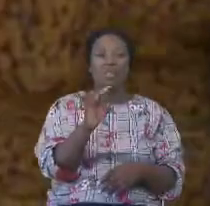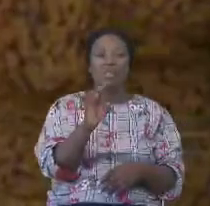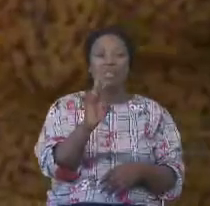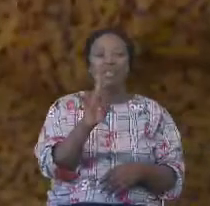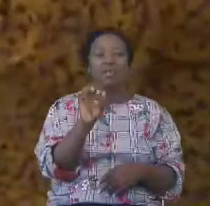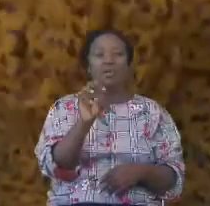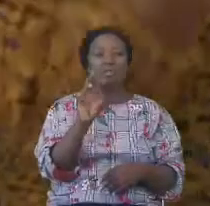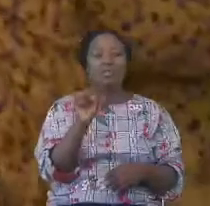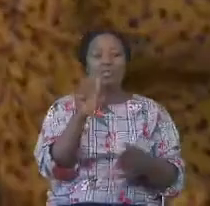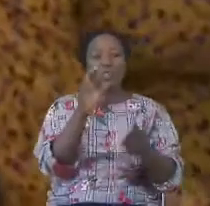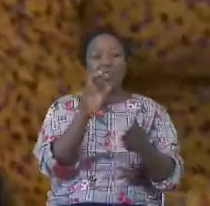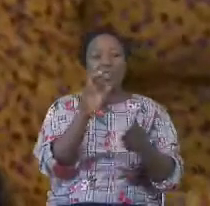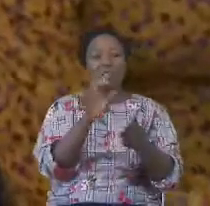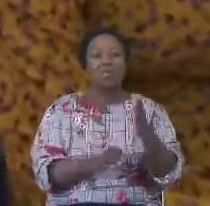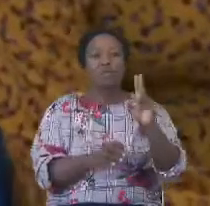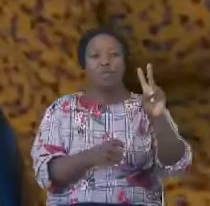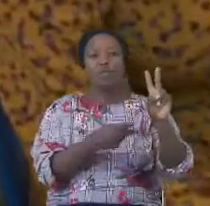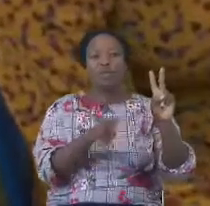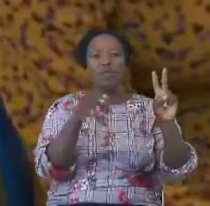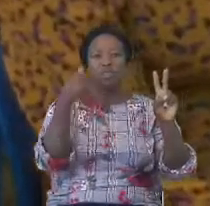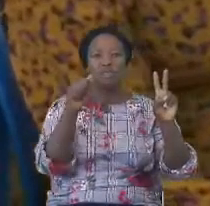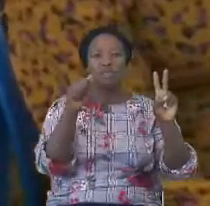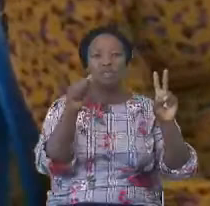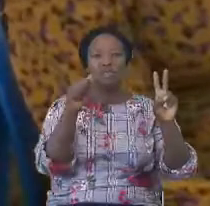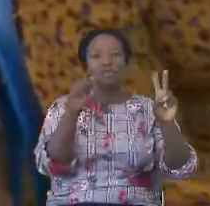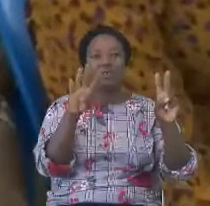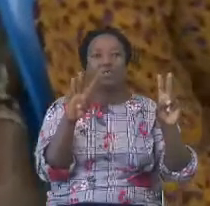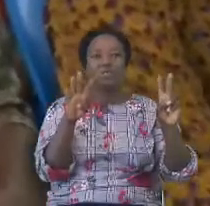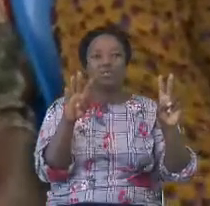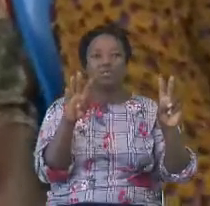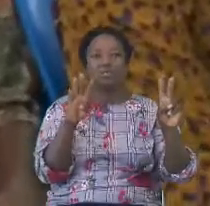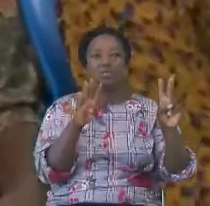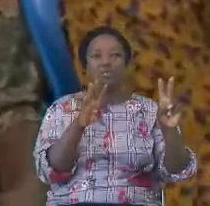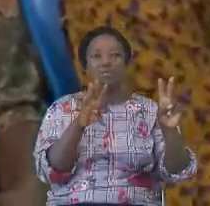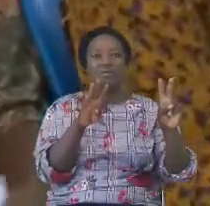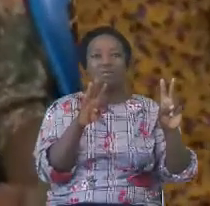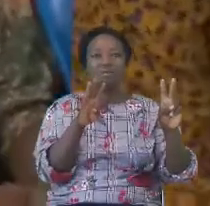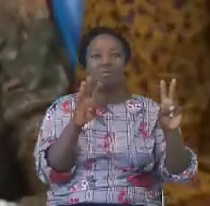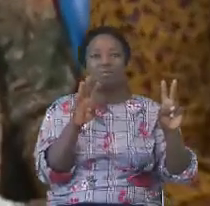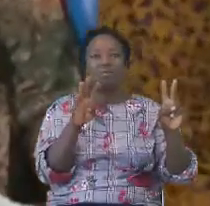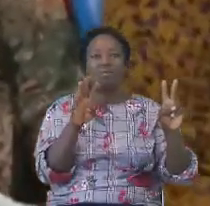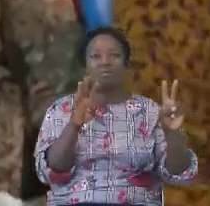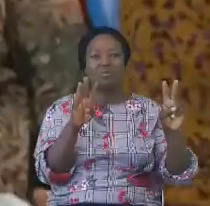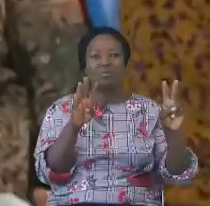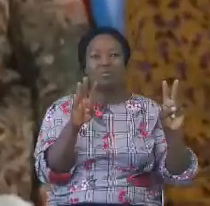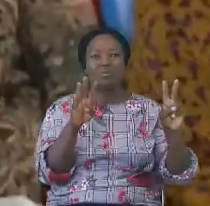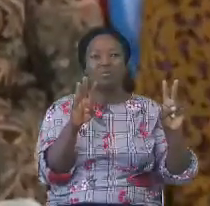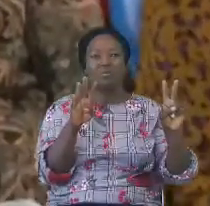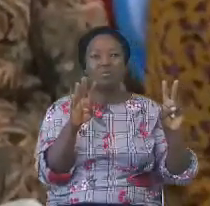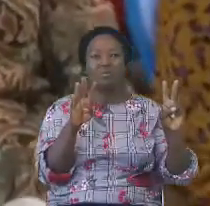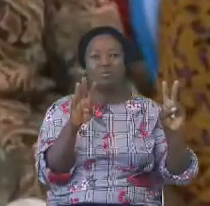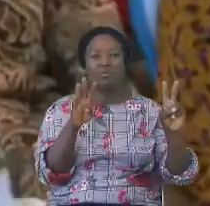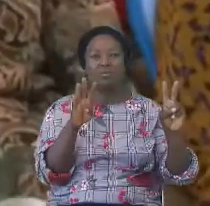name. Hebrews chapter 2. And we're reading from verse 14.